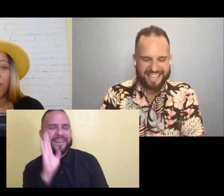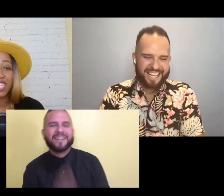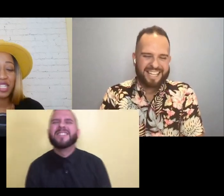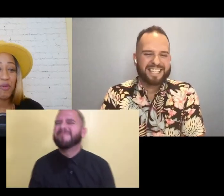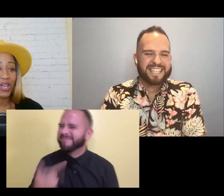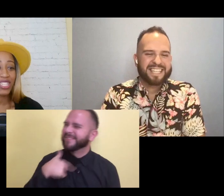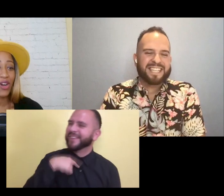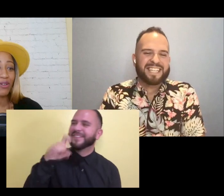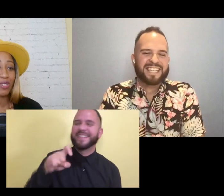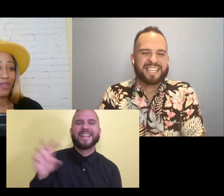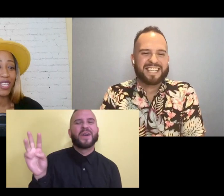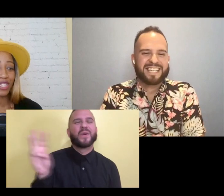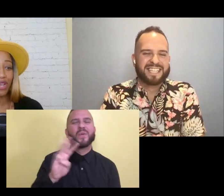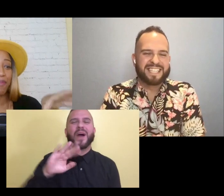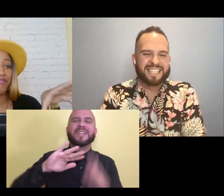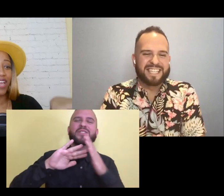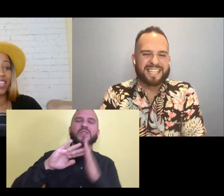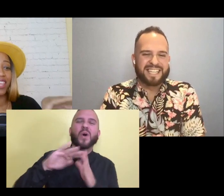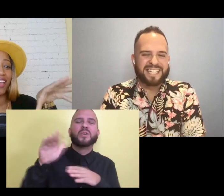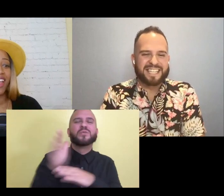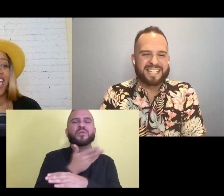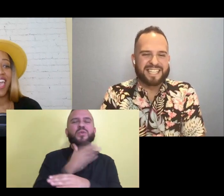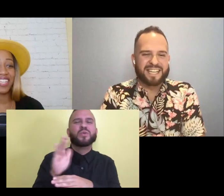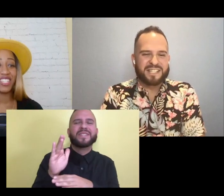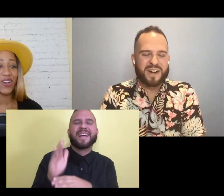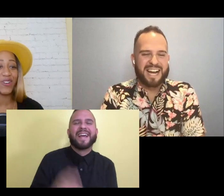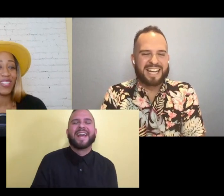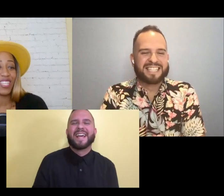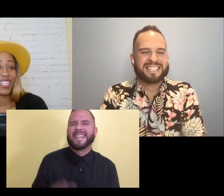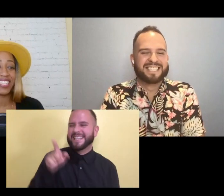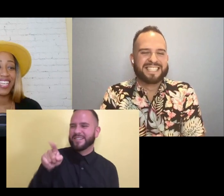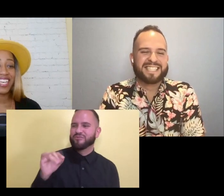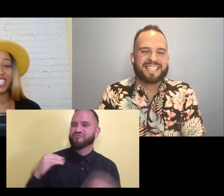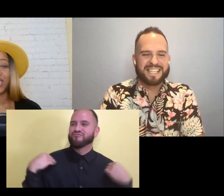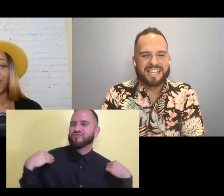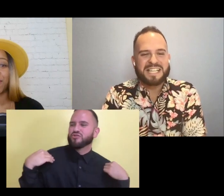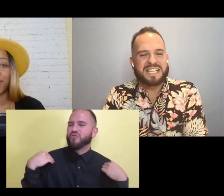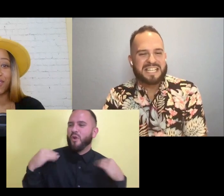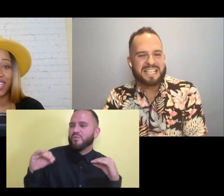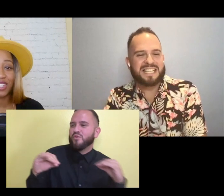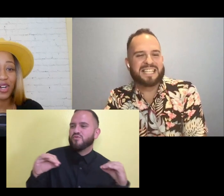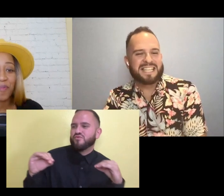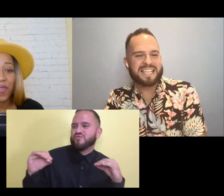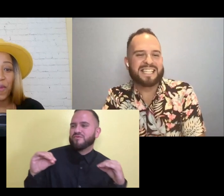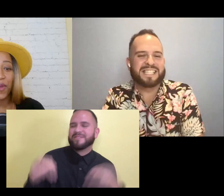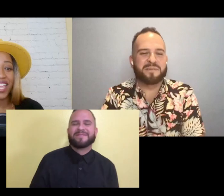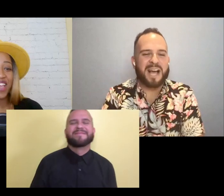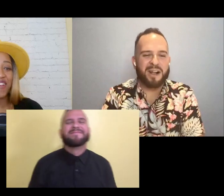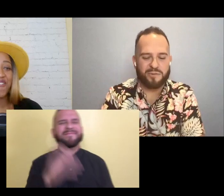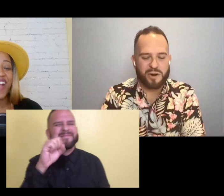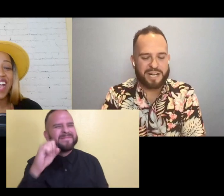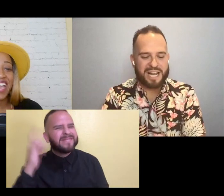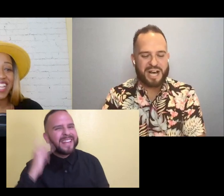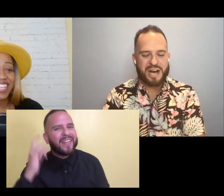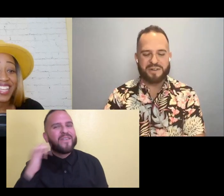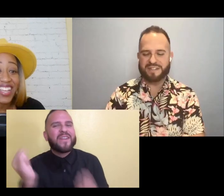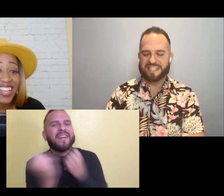We need some West Coast music dropping right there as Joe did his shoulder moves there. So we're gonna get